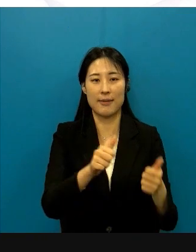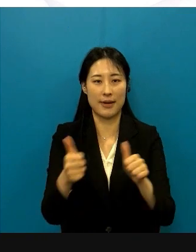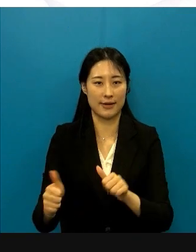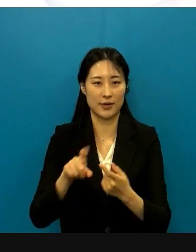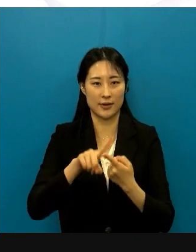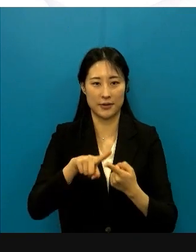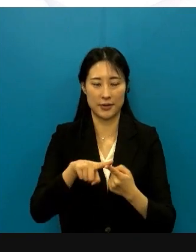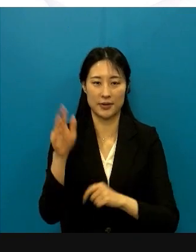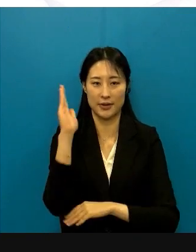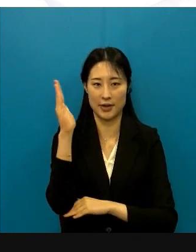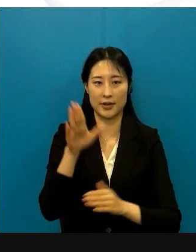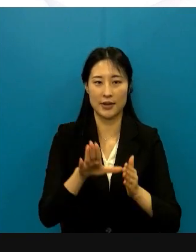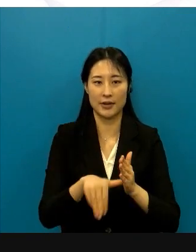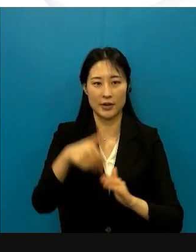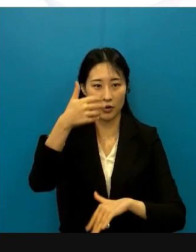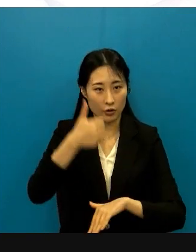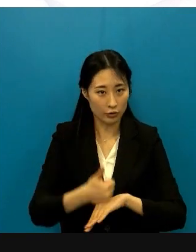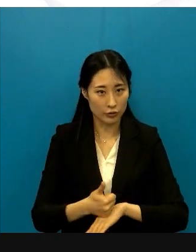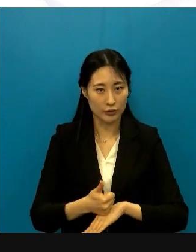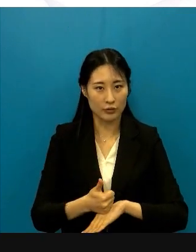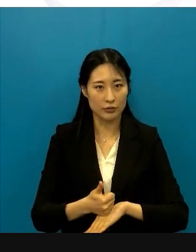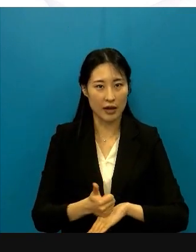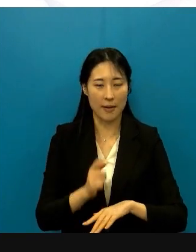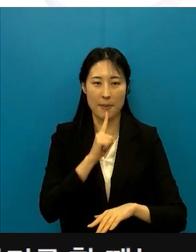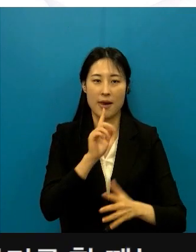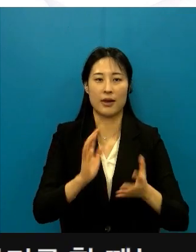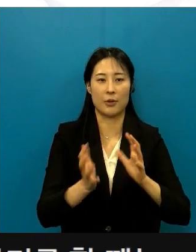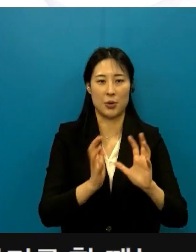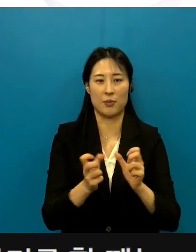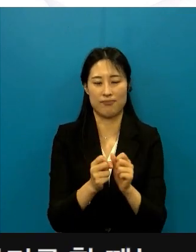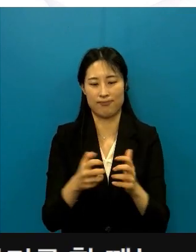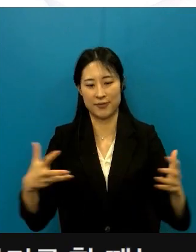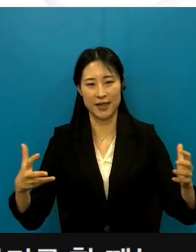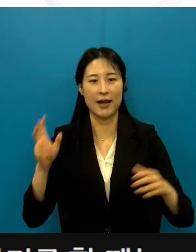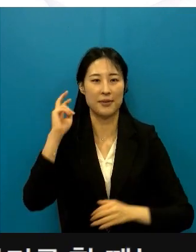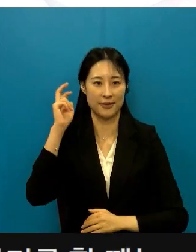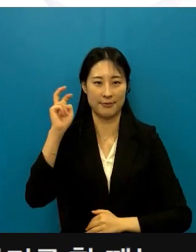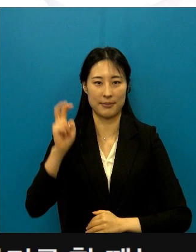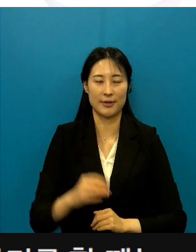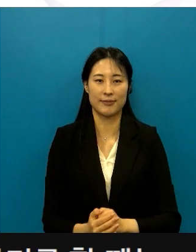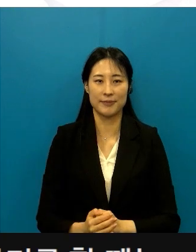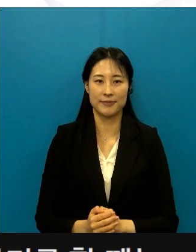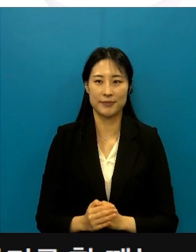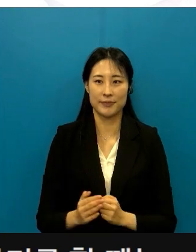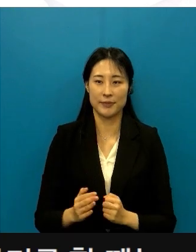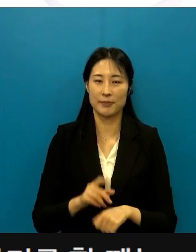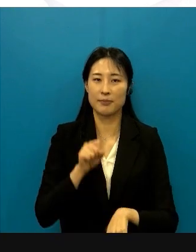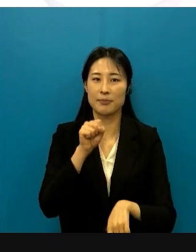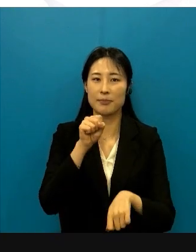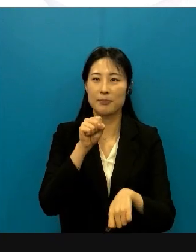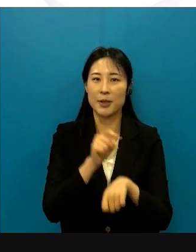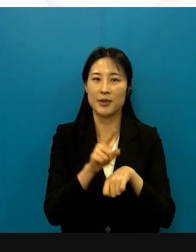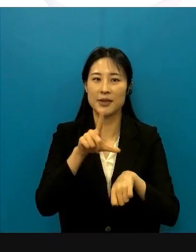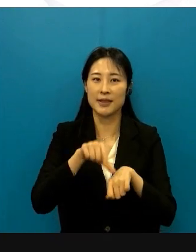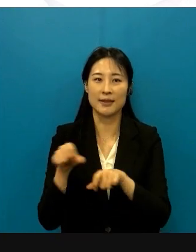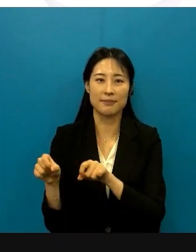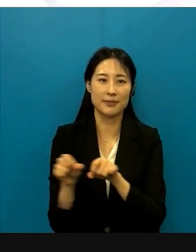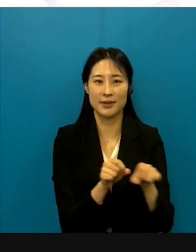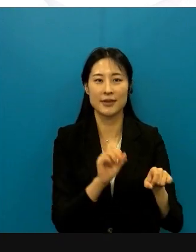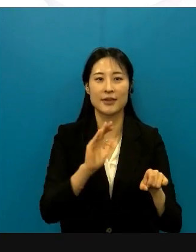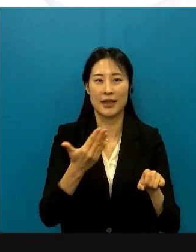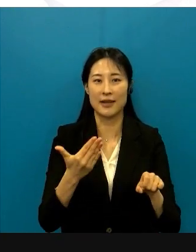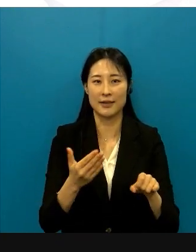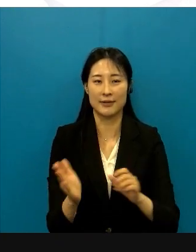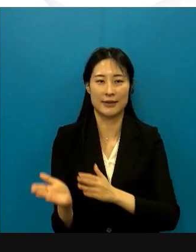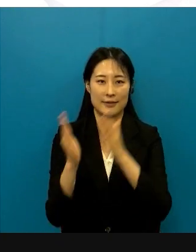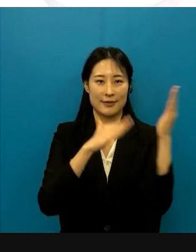are already behind the time. Let me move on next presentation. The next